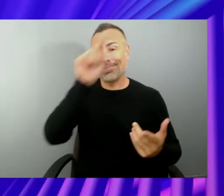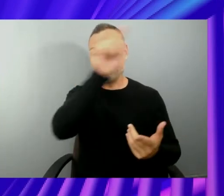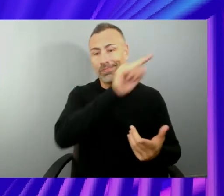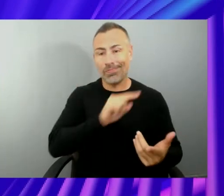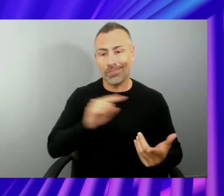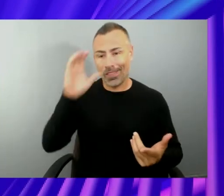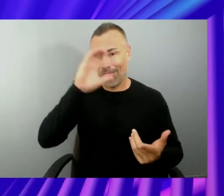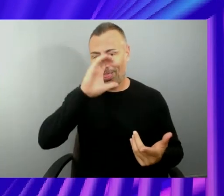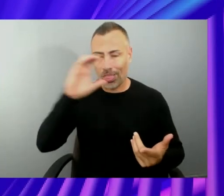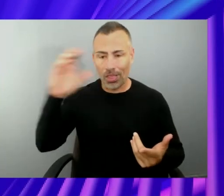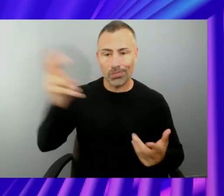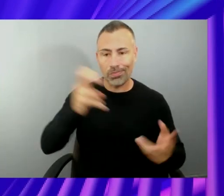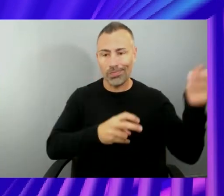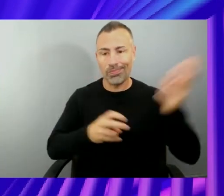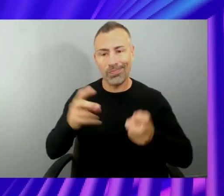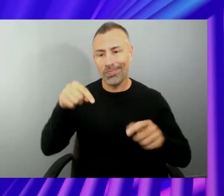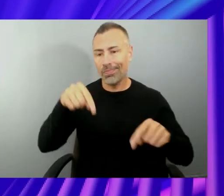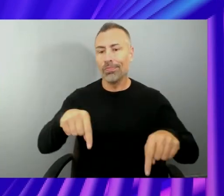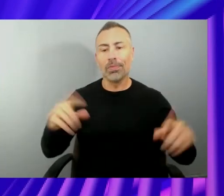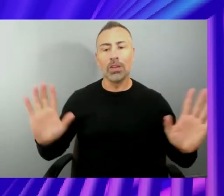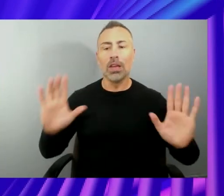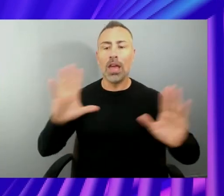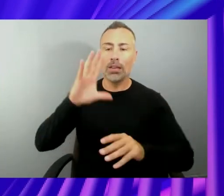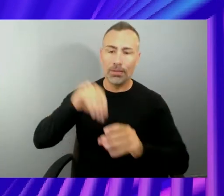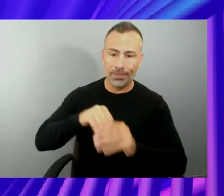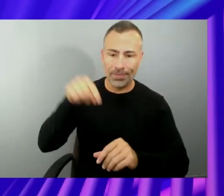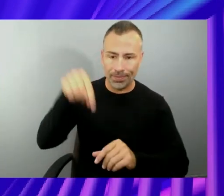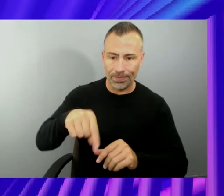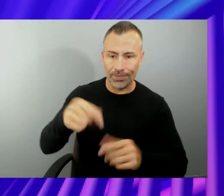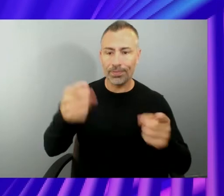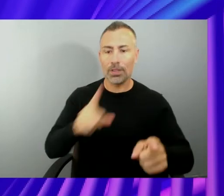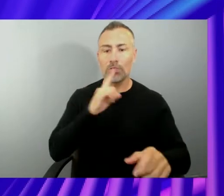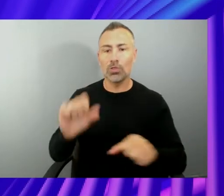workflow. That's really great. Now with Kix,